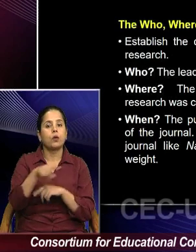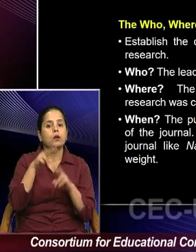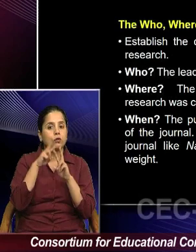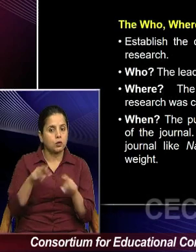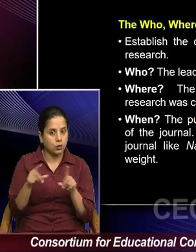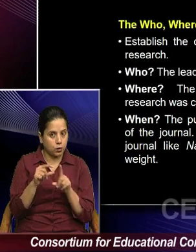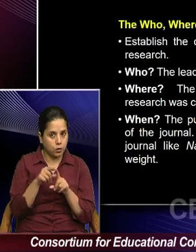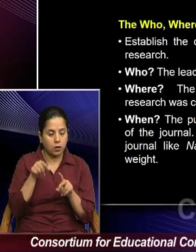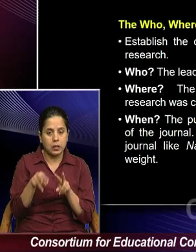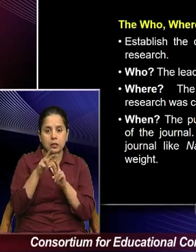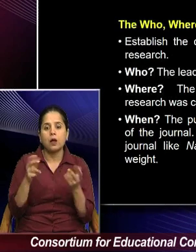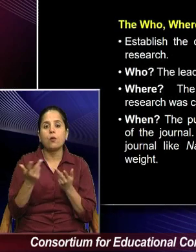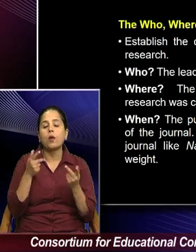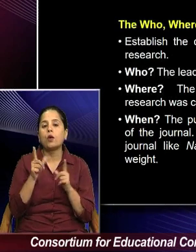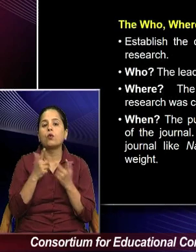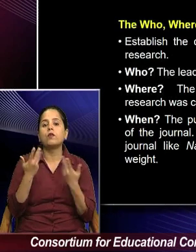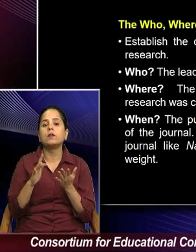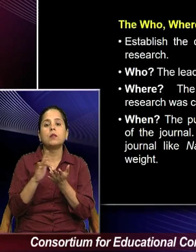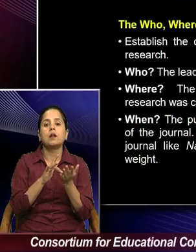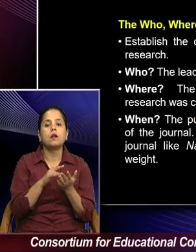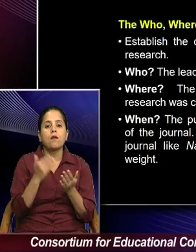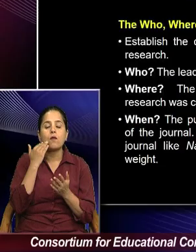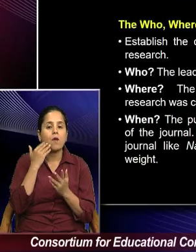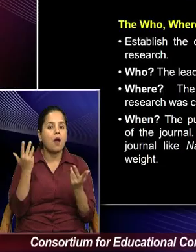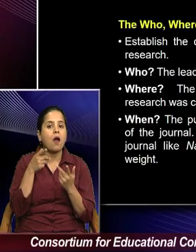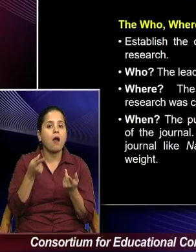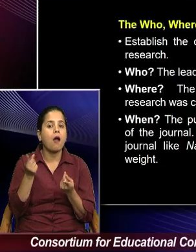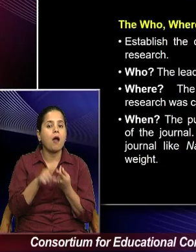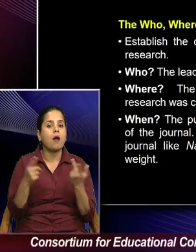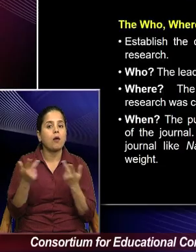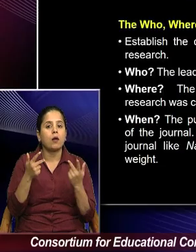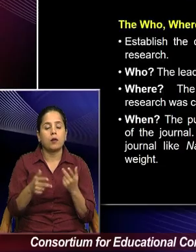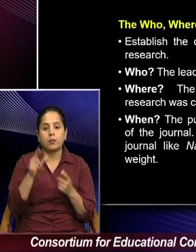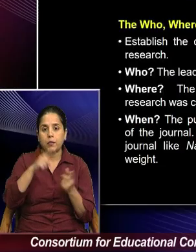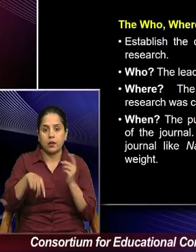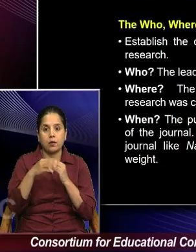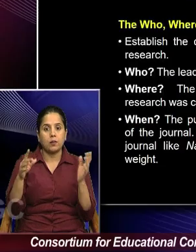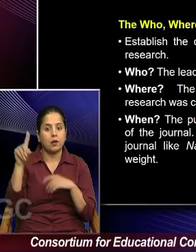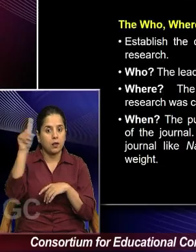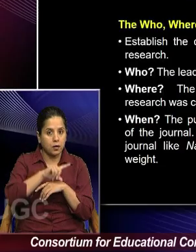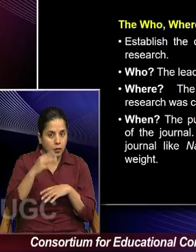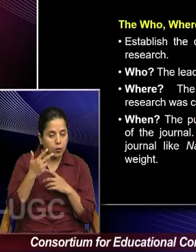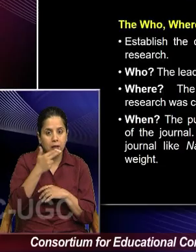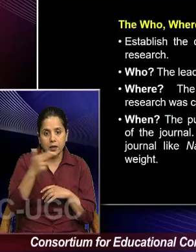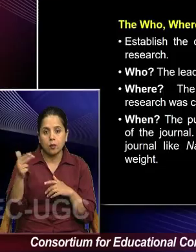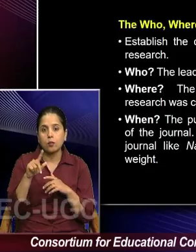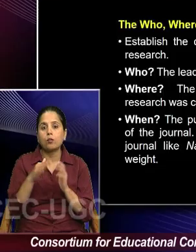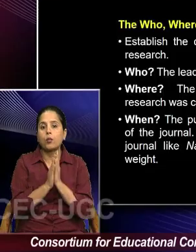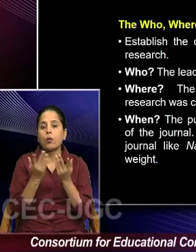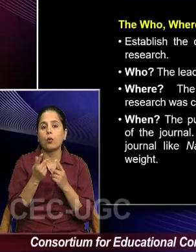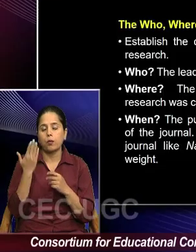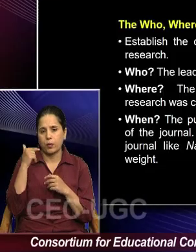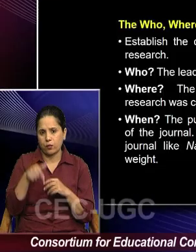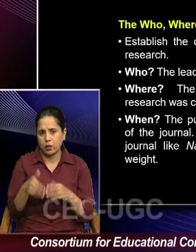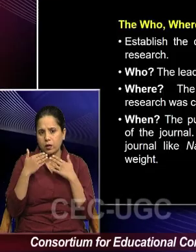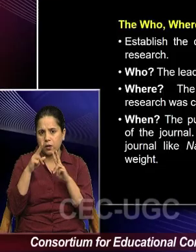research, where the research was conducted and when it was happened, the publication date and the name of the journal. A recent study